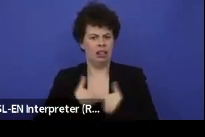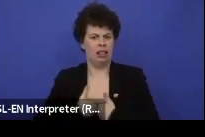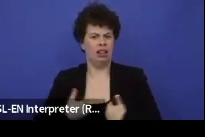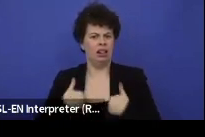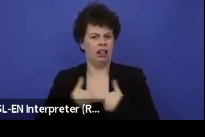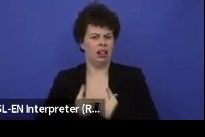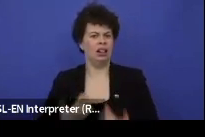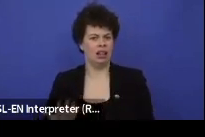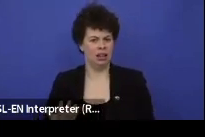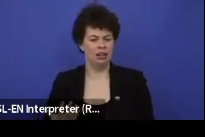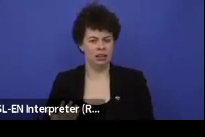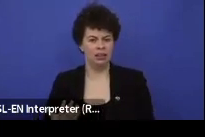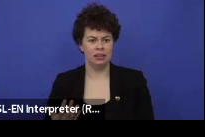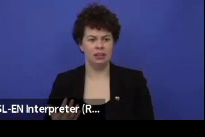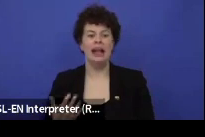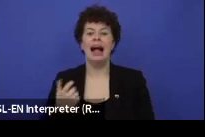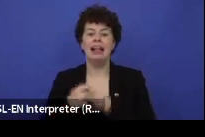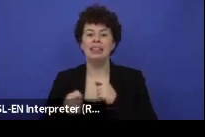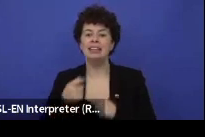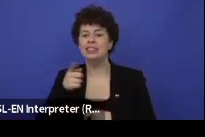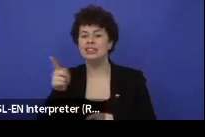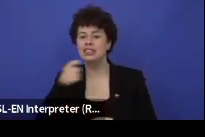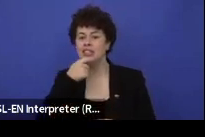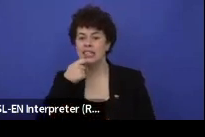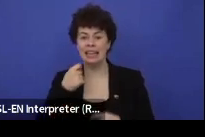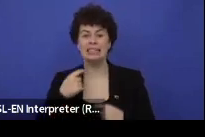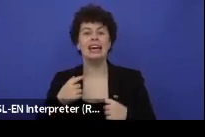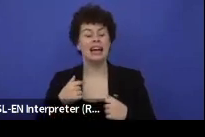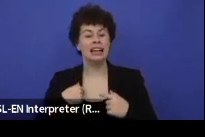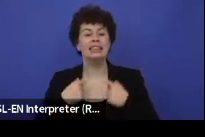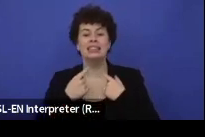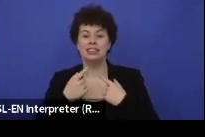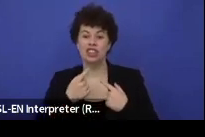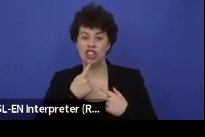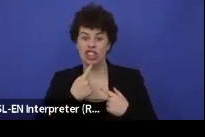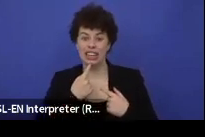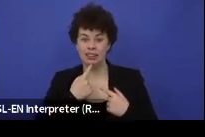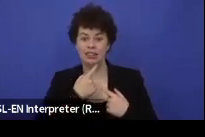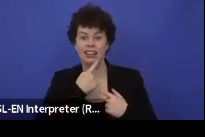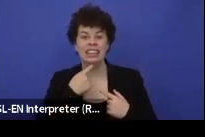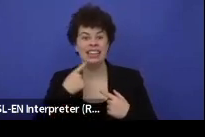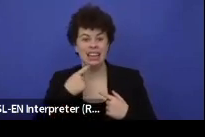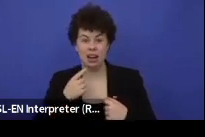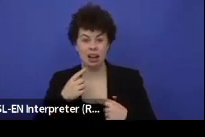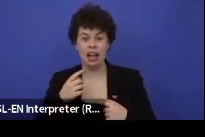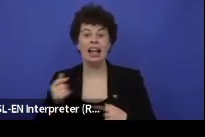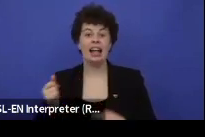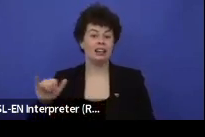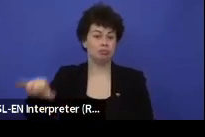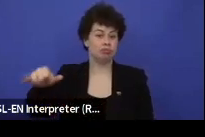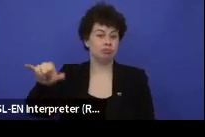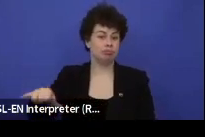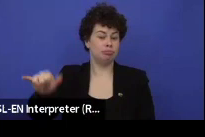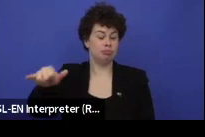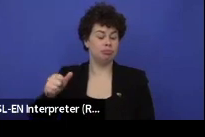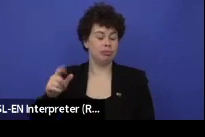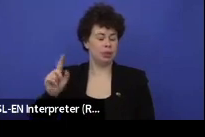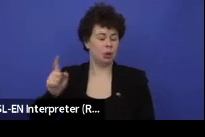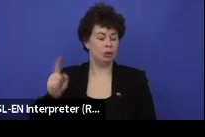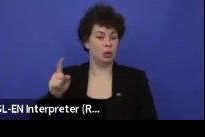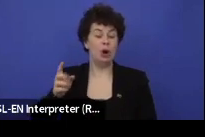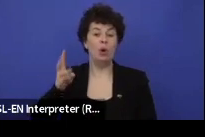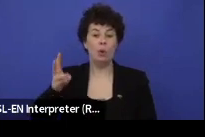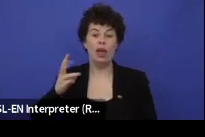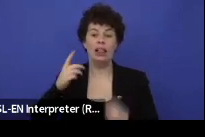this part of my chin here, she said, and she pointed under her chin, and she said, would just drip, and like